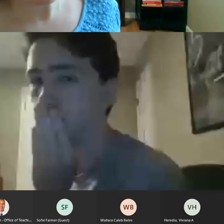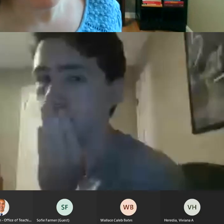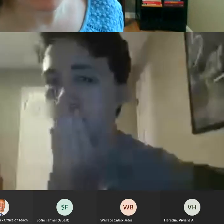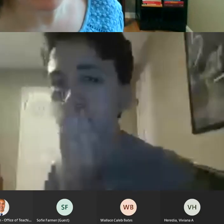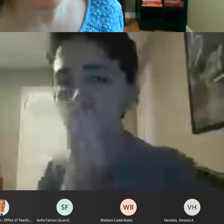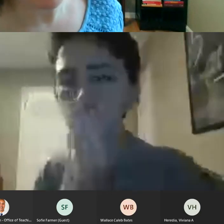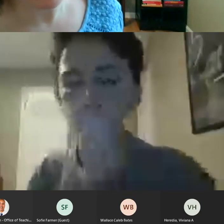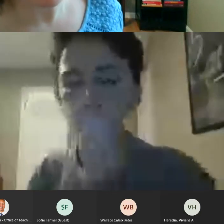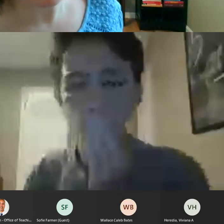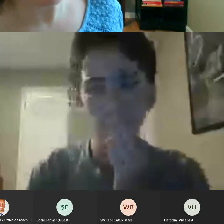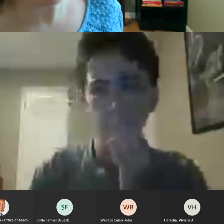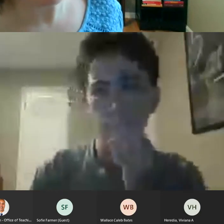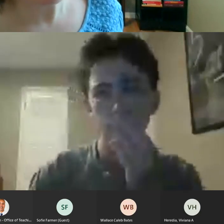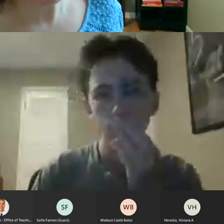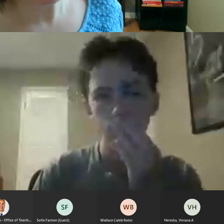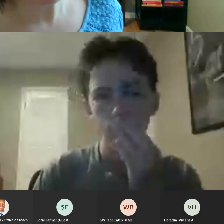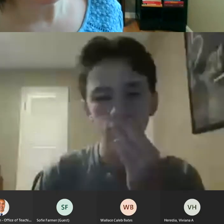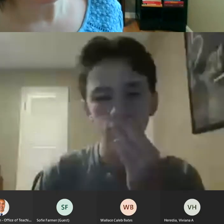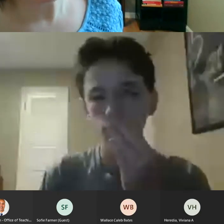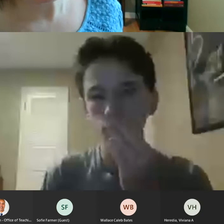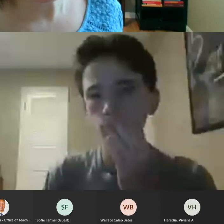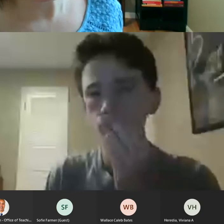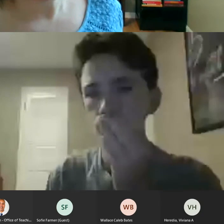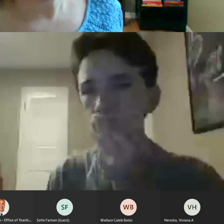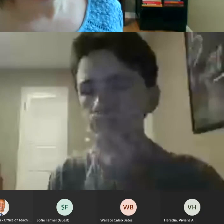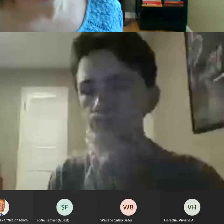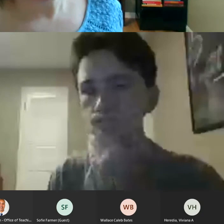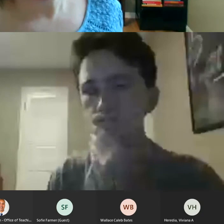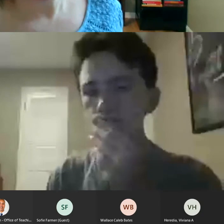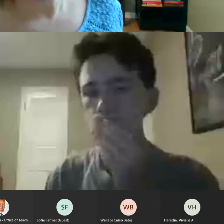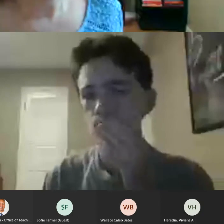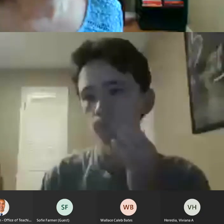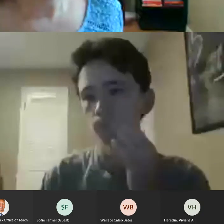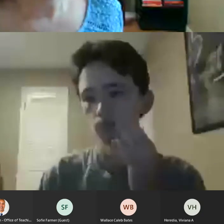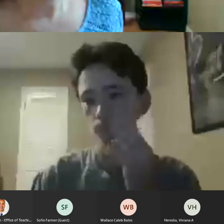Does anybody else want to add in on that one?